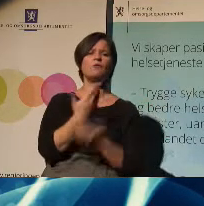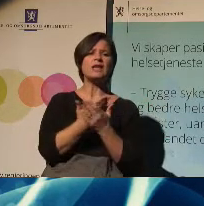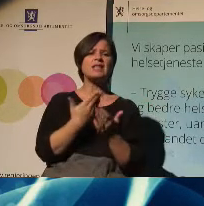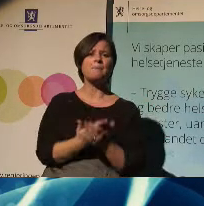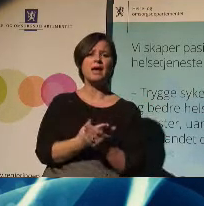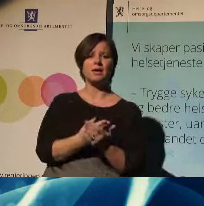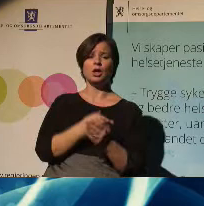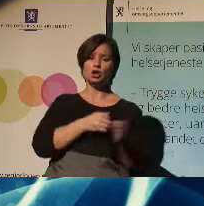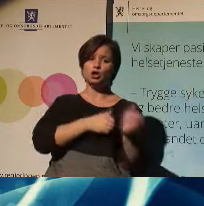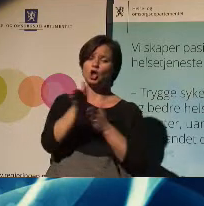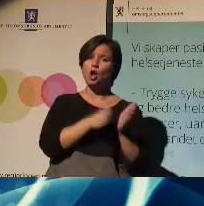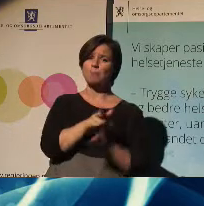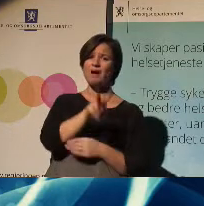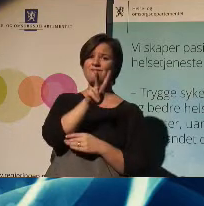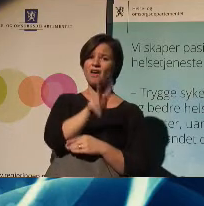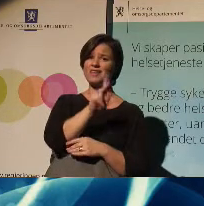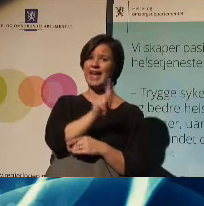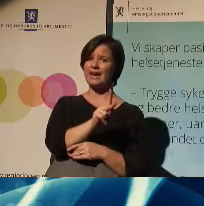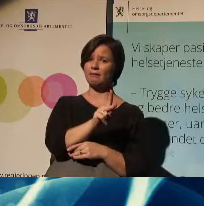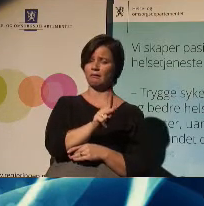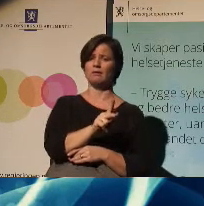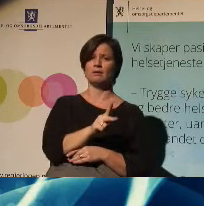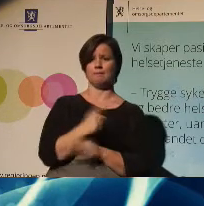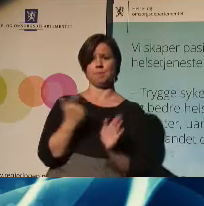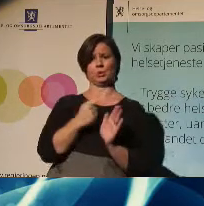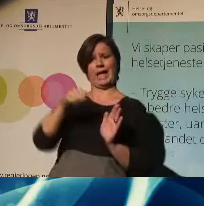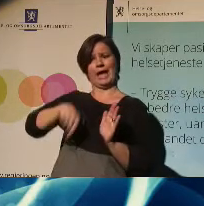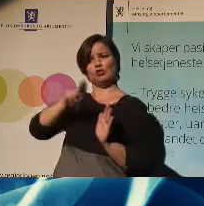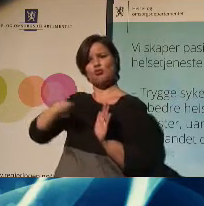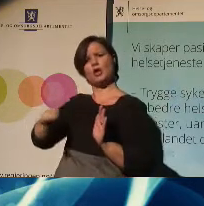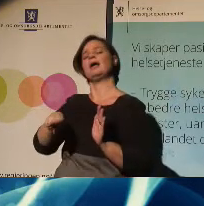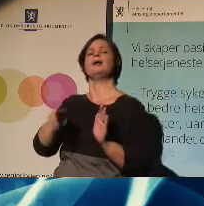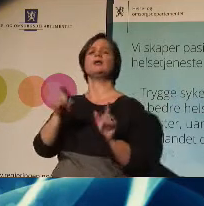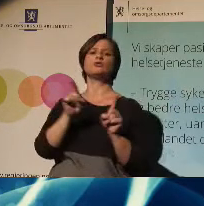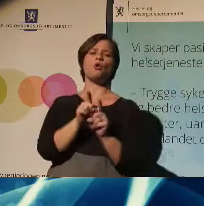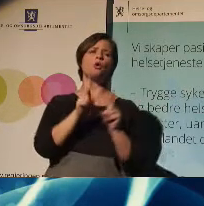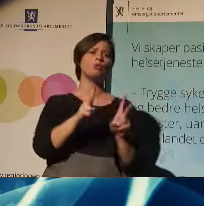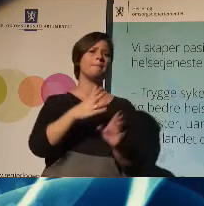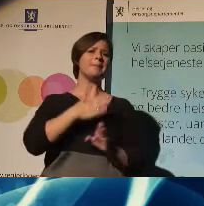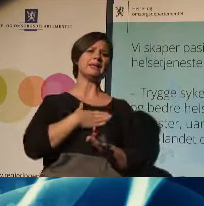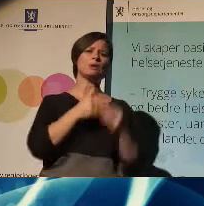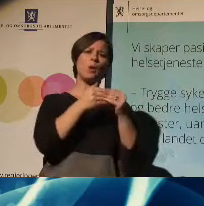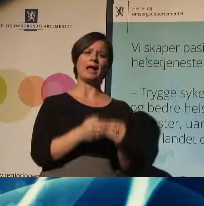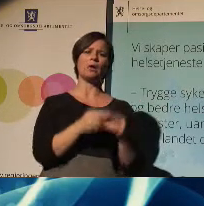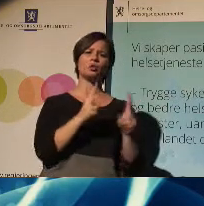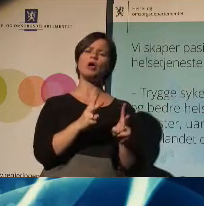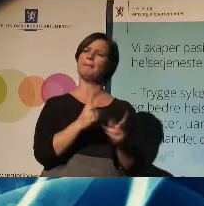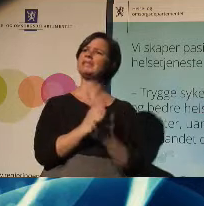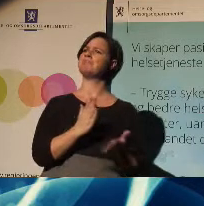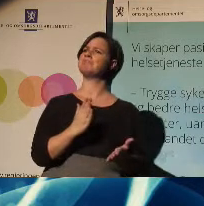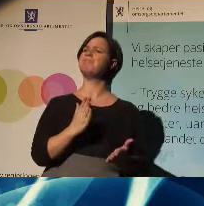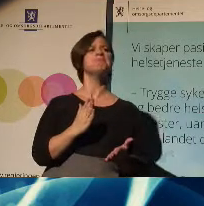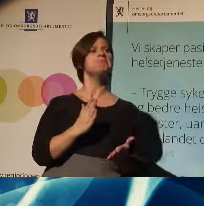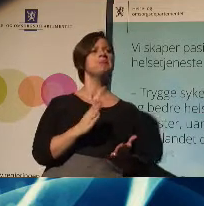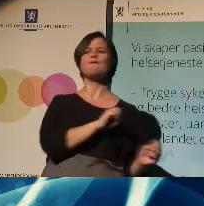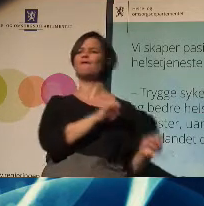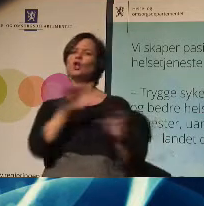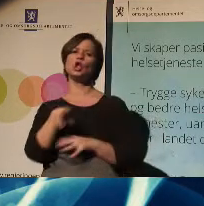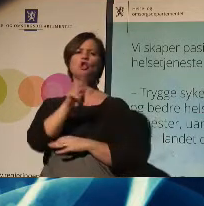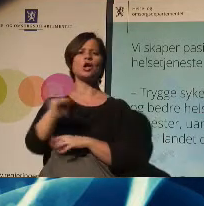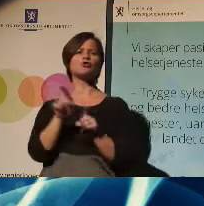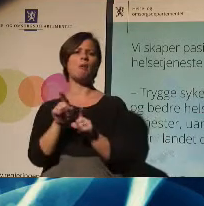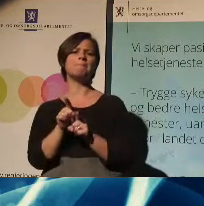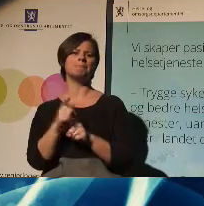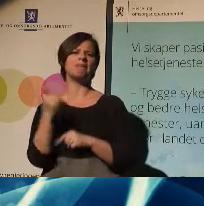Verkerk retired in Norway. Now, Martin Munneke, my good friend, has just decided to retire here when he's pensioned.